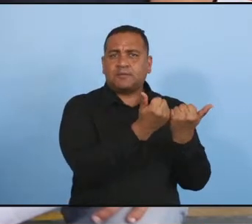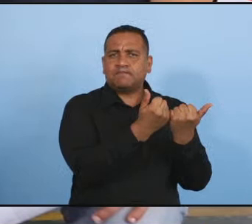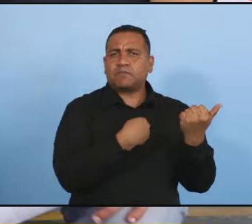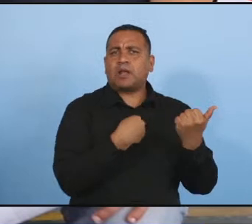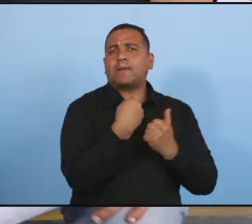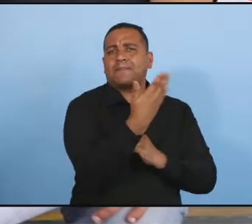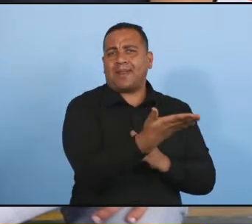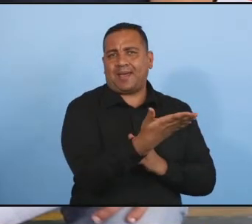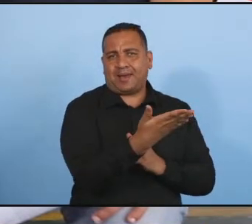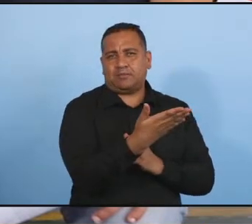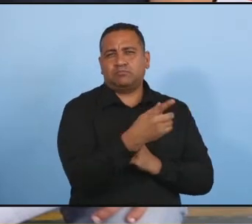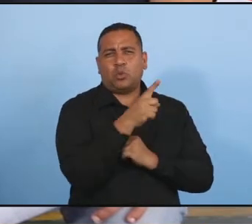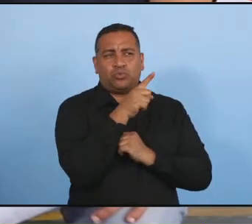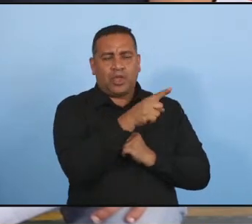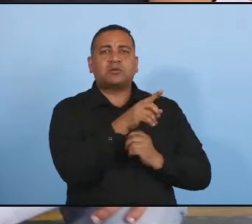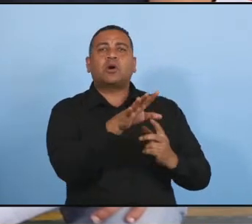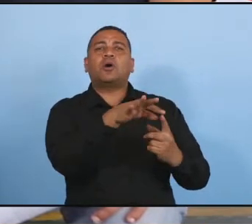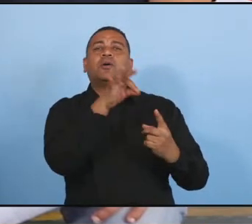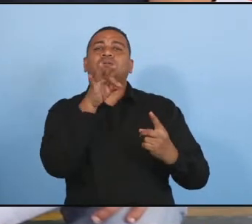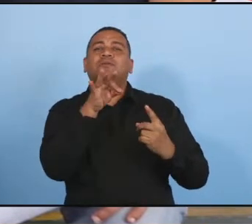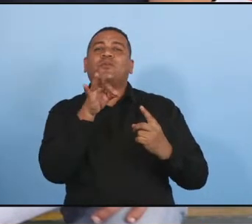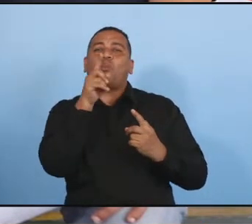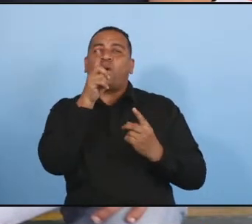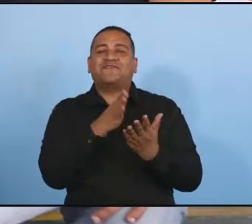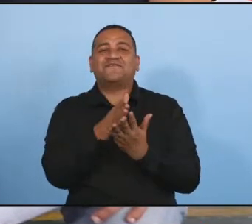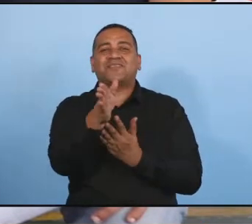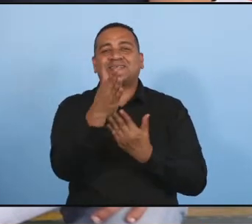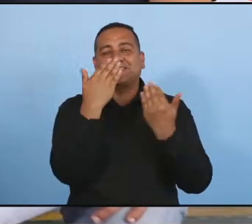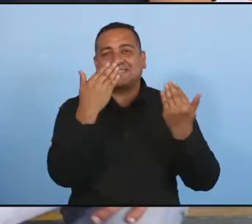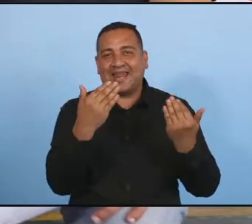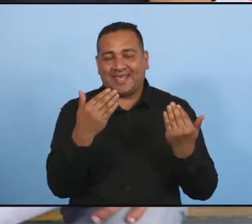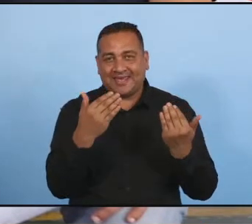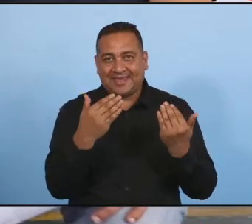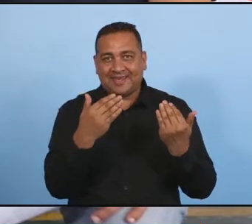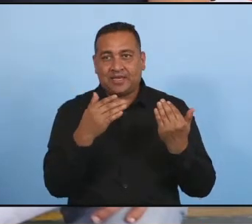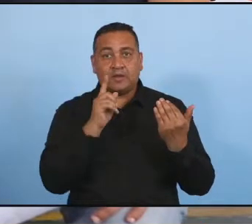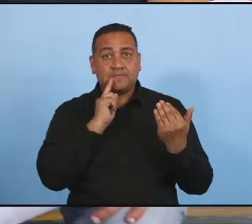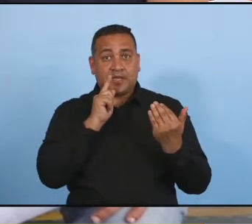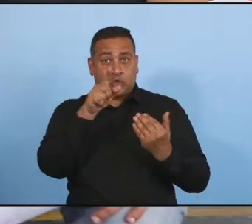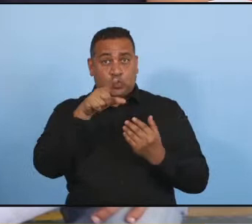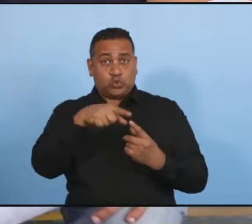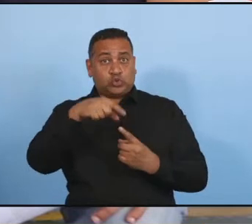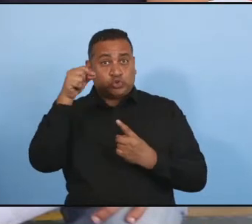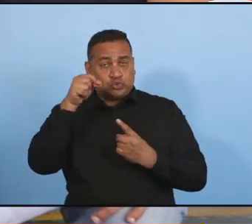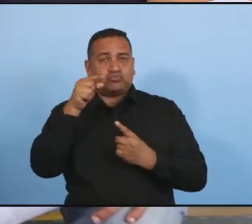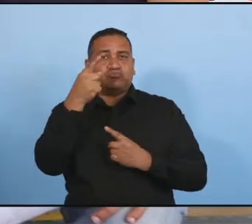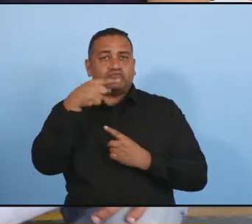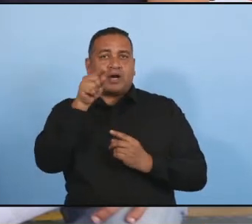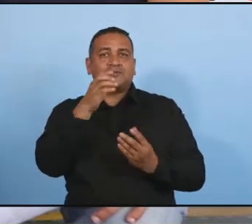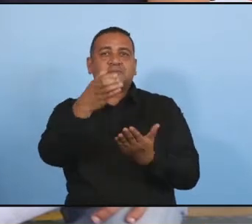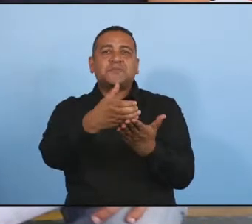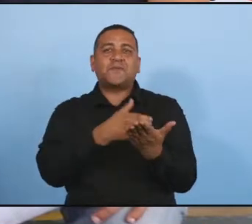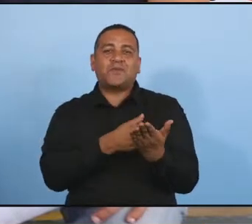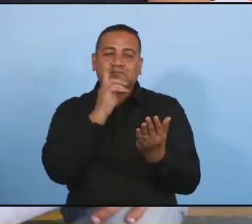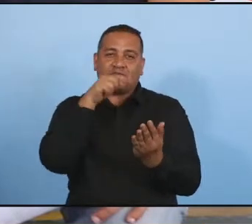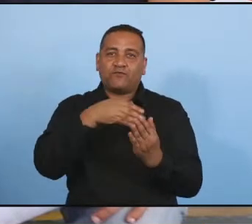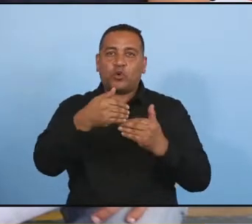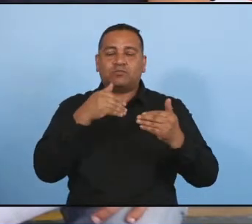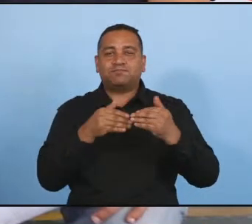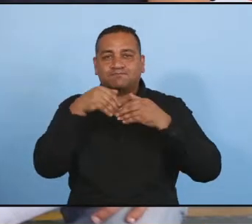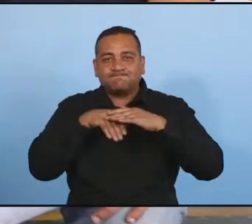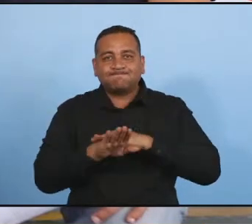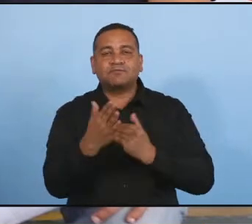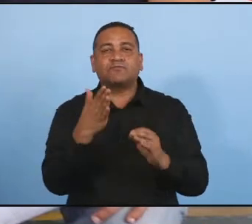opportunity to make a choice. So it's very important that you make a choice based on sound information. And the expertise is available to